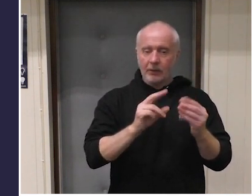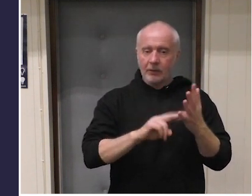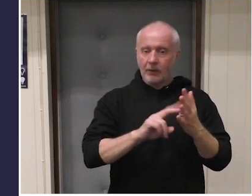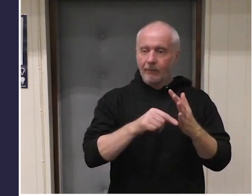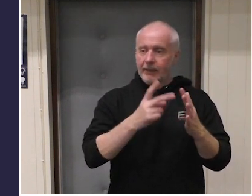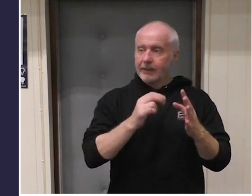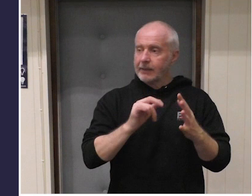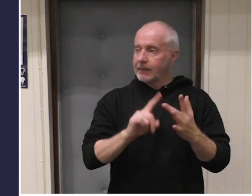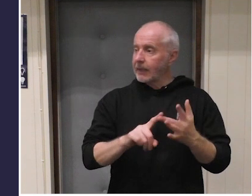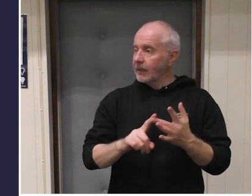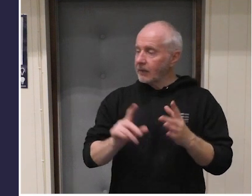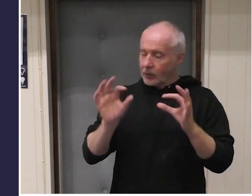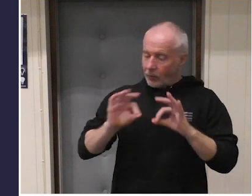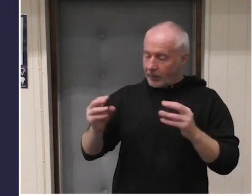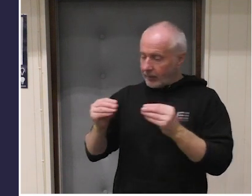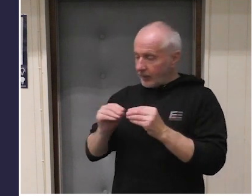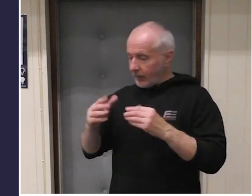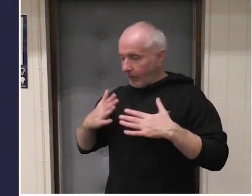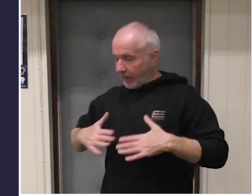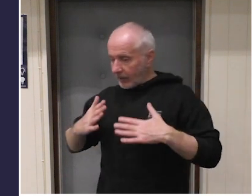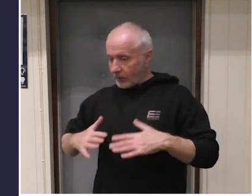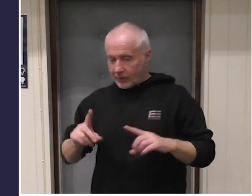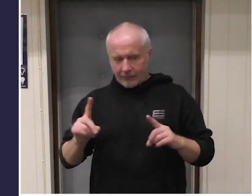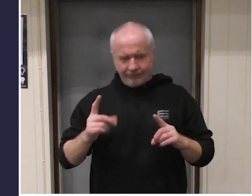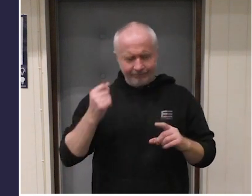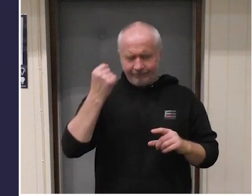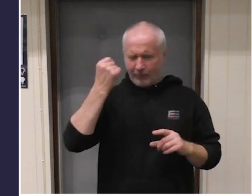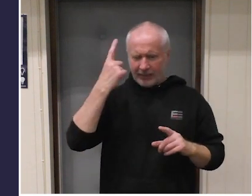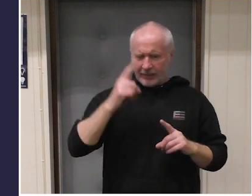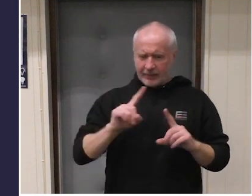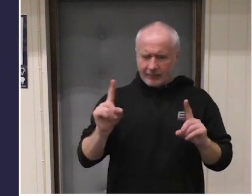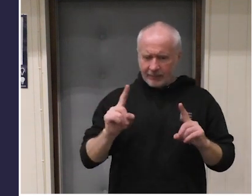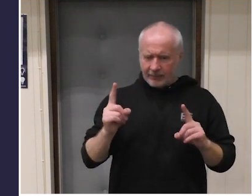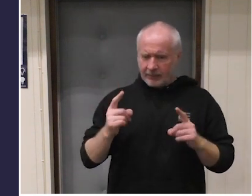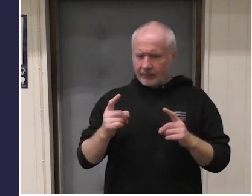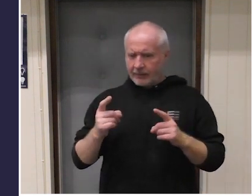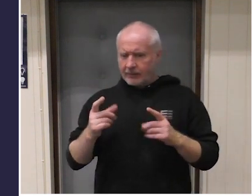makes sense except within the light of evolution."